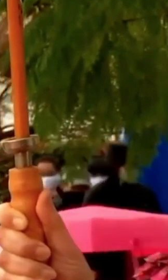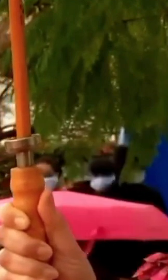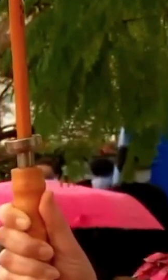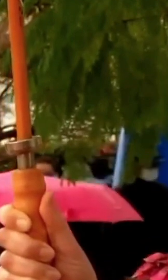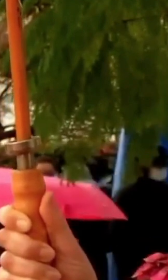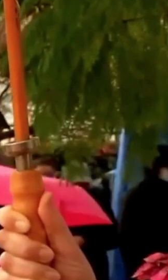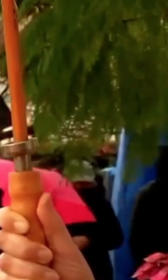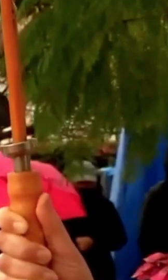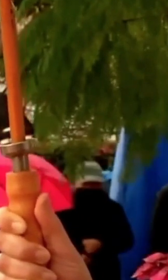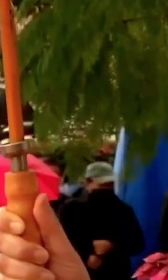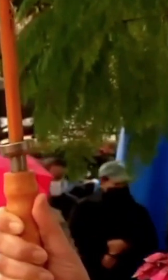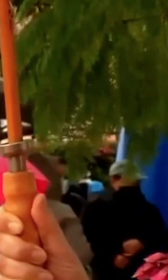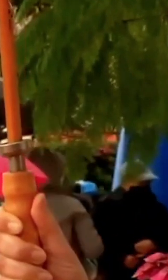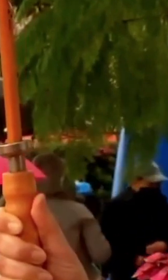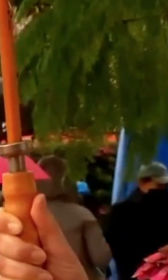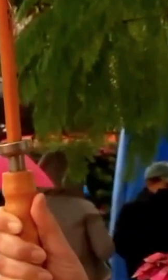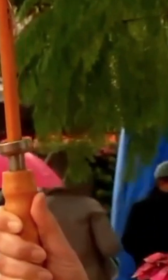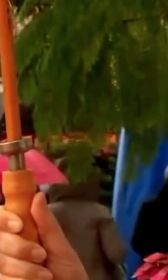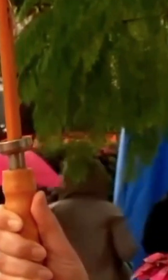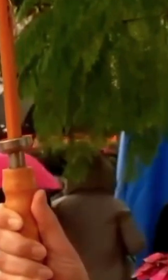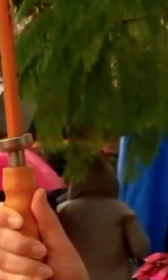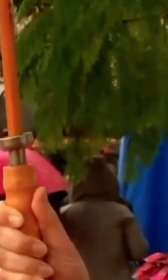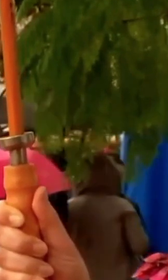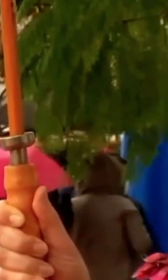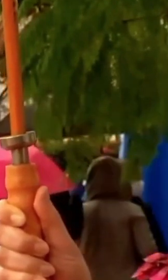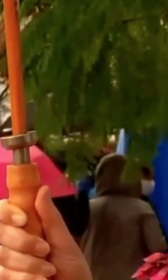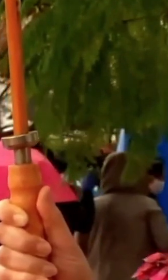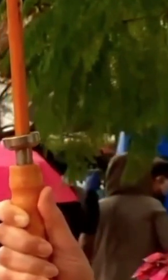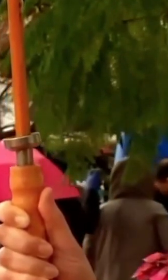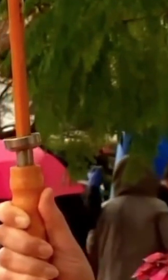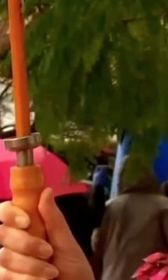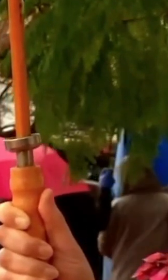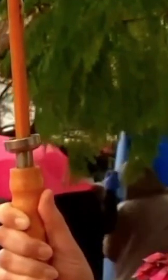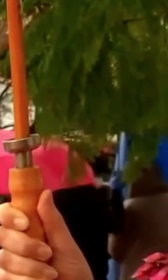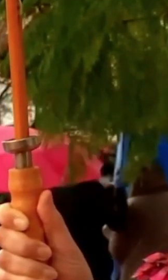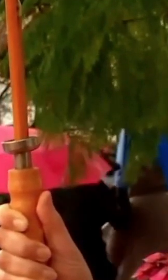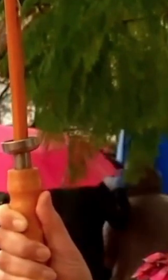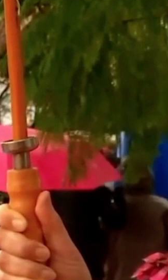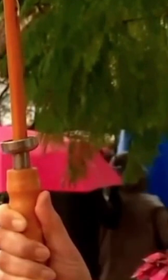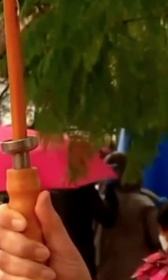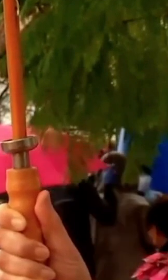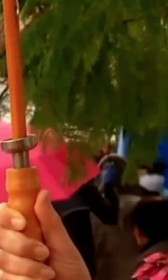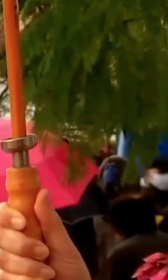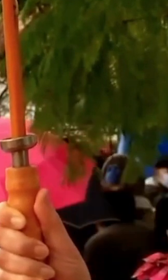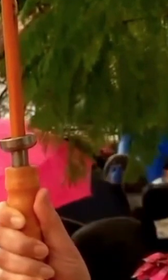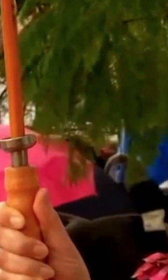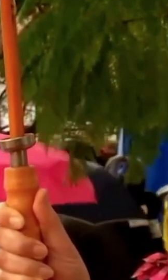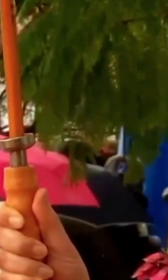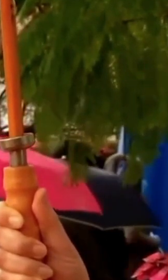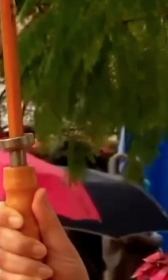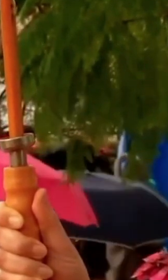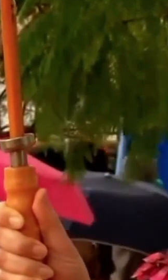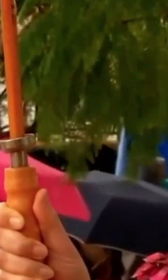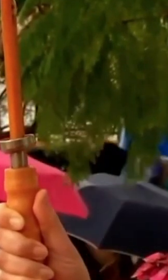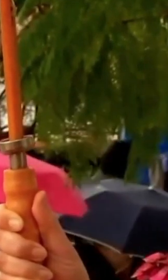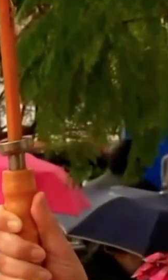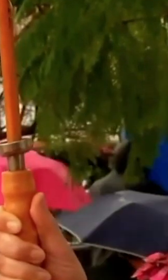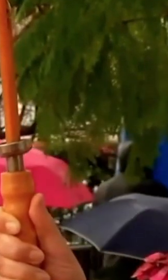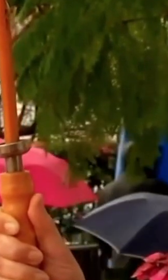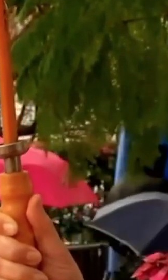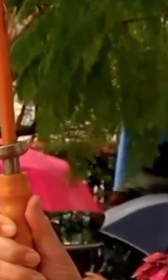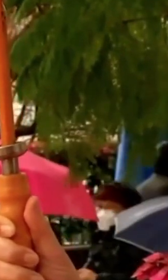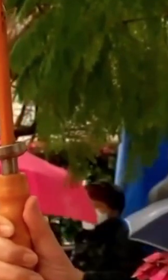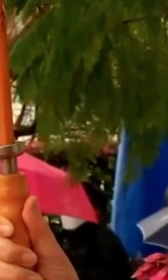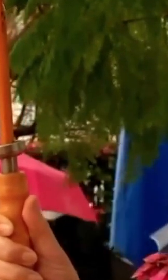is answering the call. And there was a need here, and that was to figure out how black and brown Los Angeles, black and brown essential